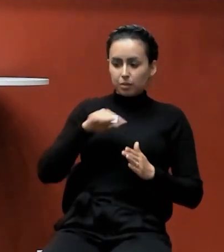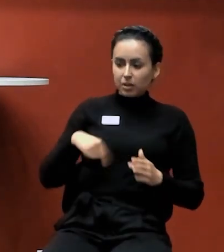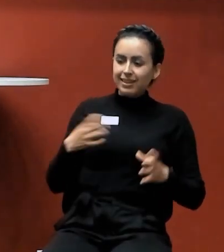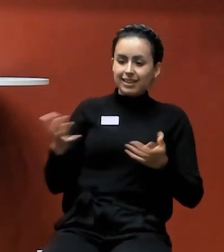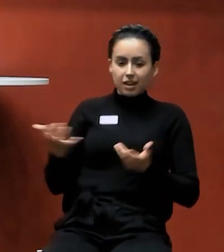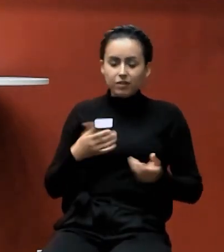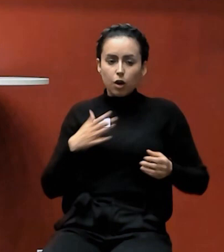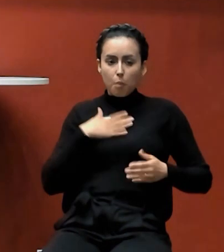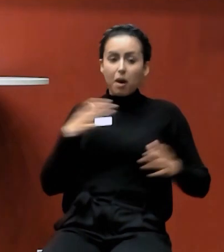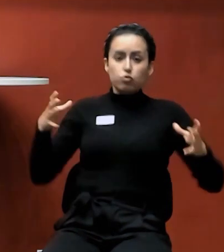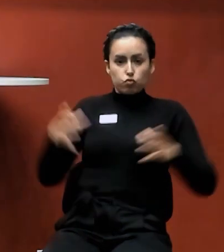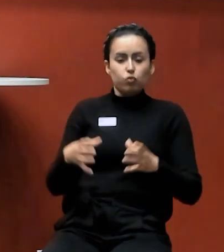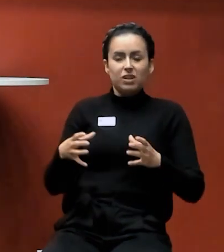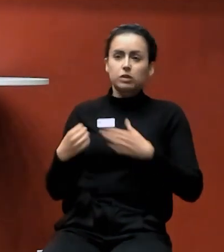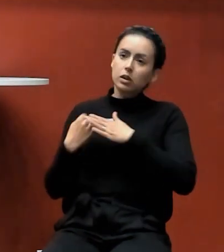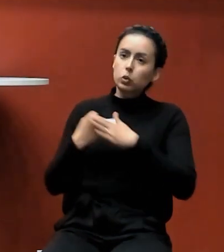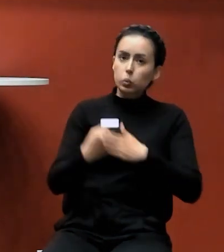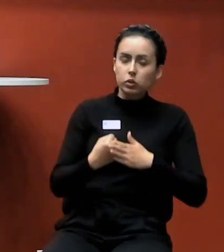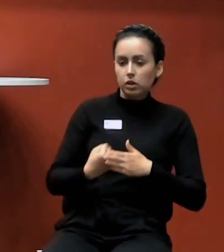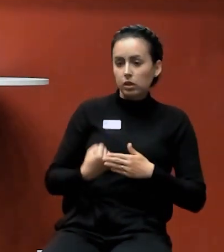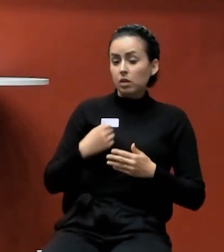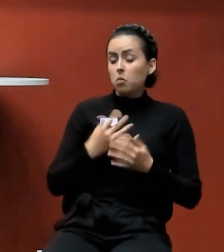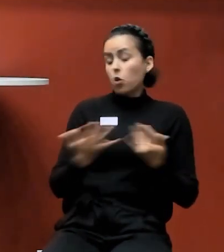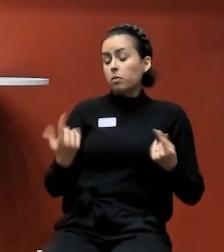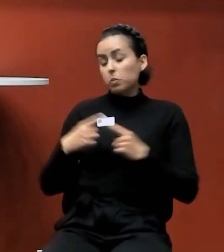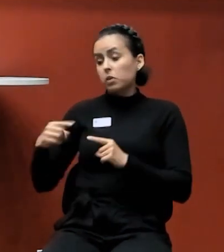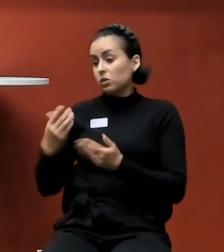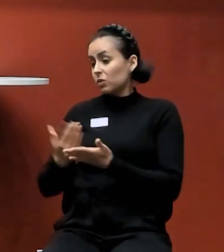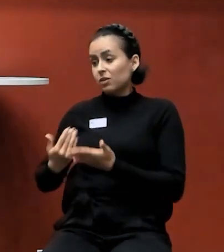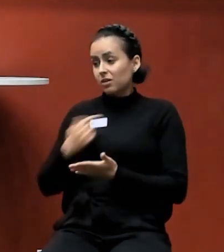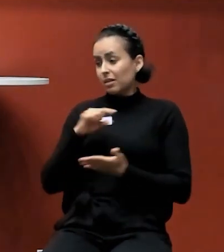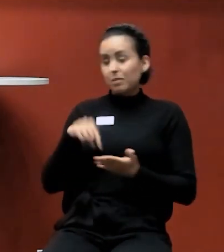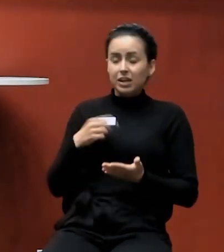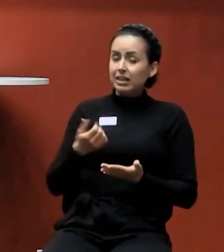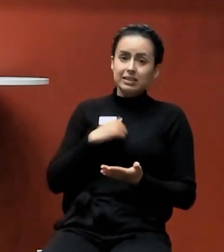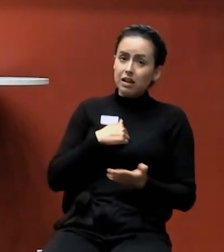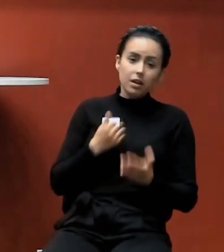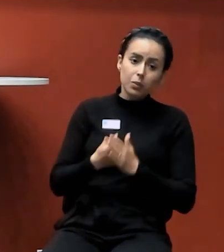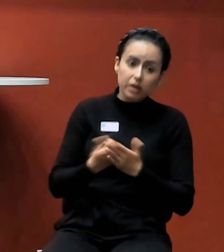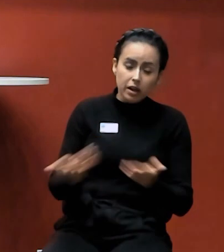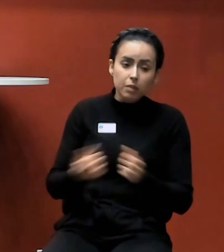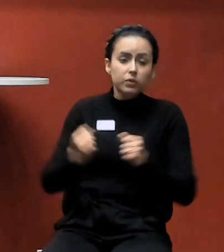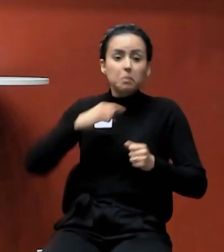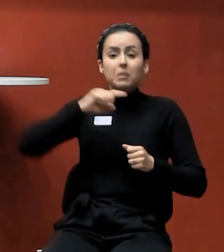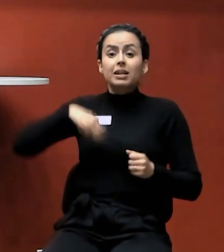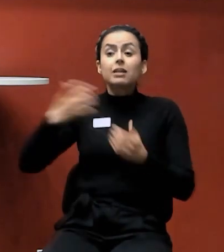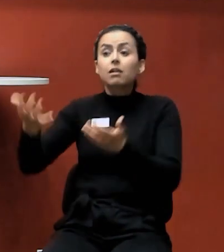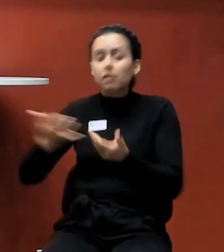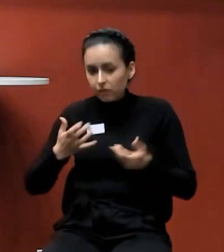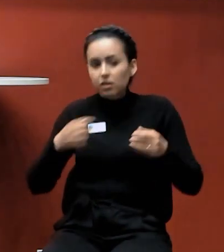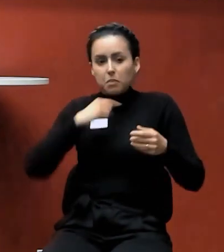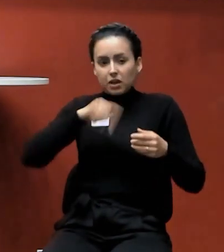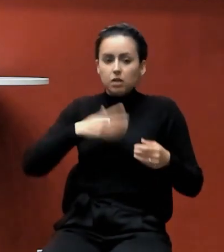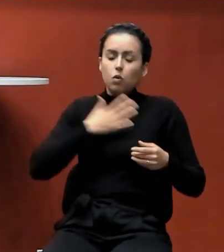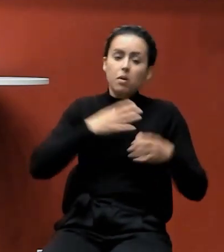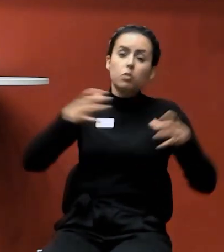communities. I know we don't get it for so many reasons, but we really need this support from our communities. And those are the people